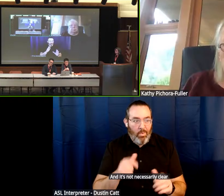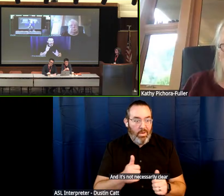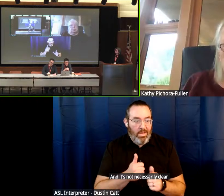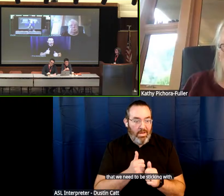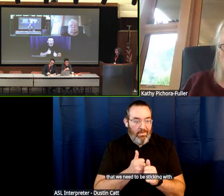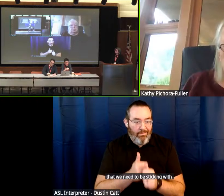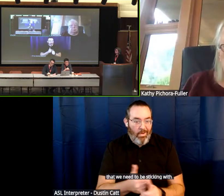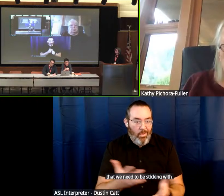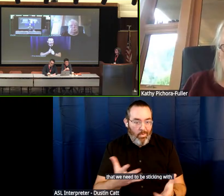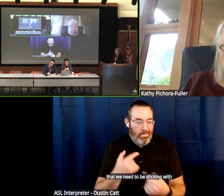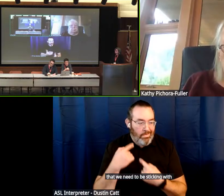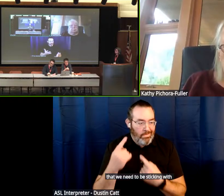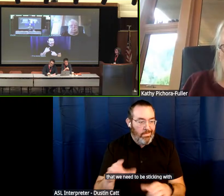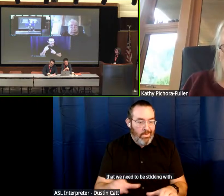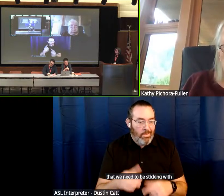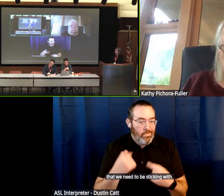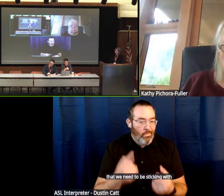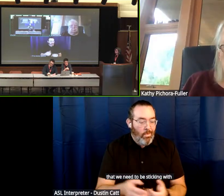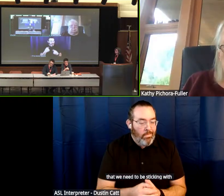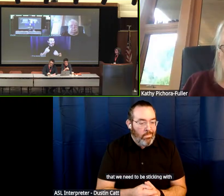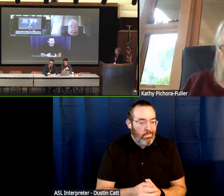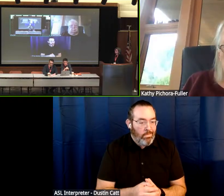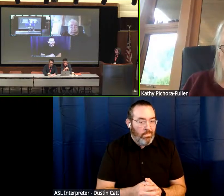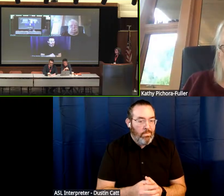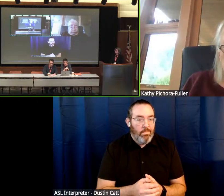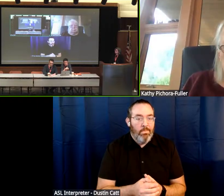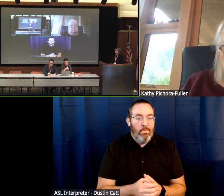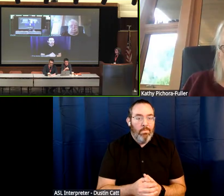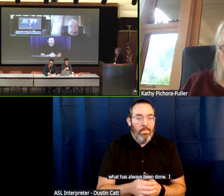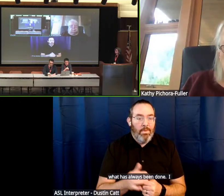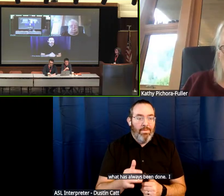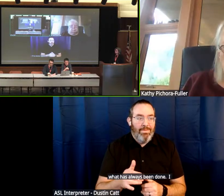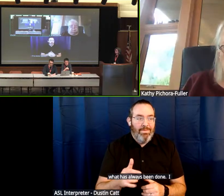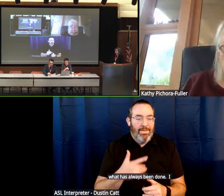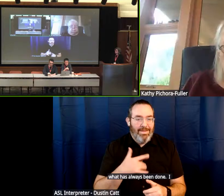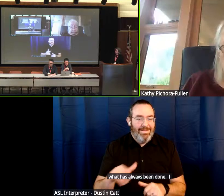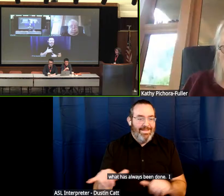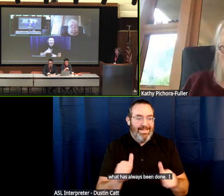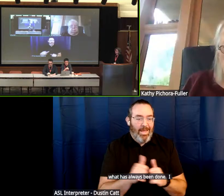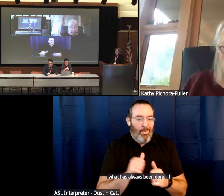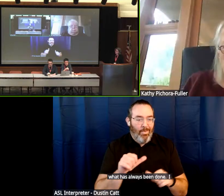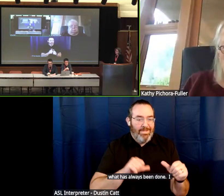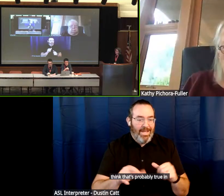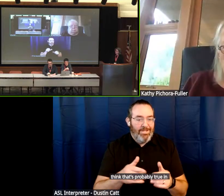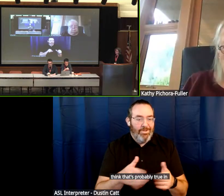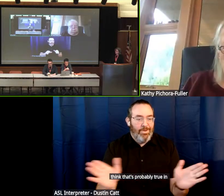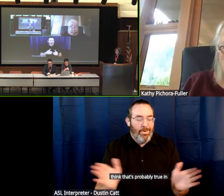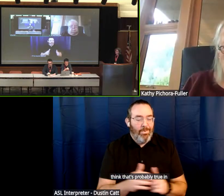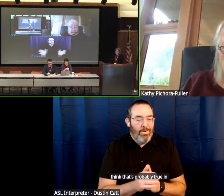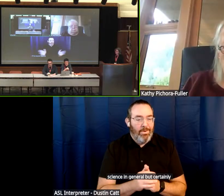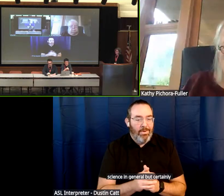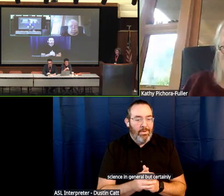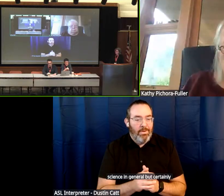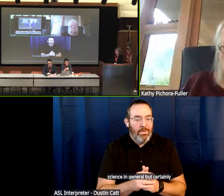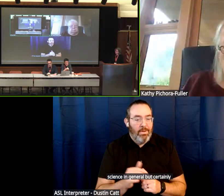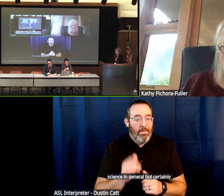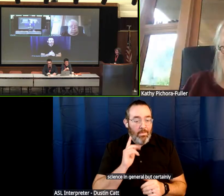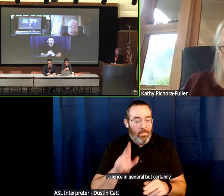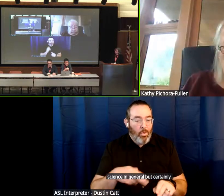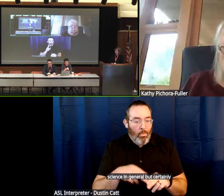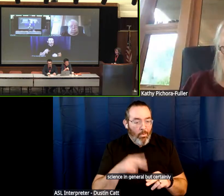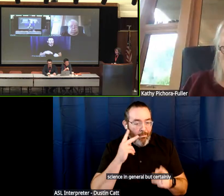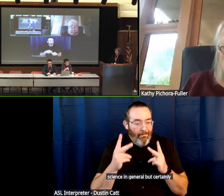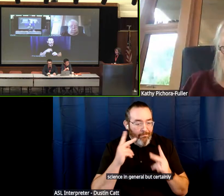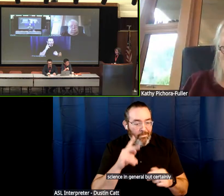think that's probably true in science in general, but certainly something that comes up when we think about norms in the vision space.